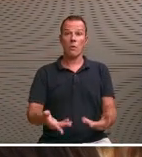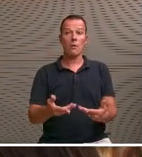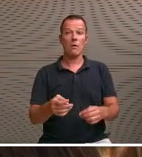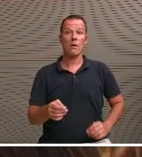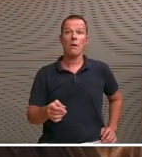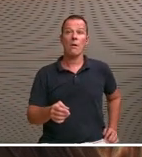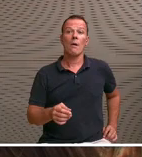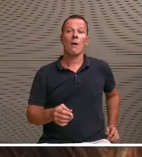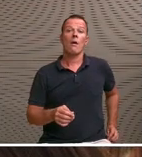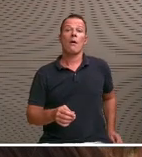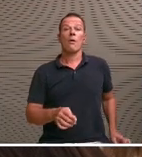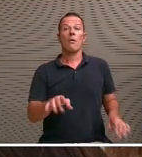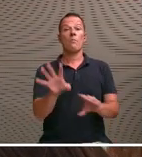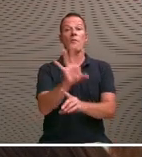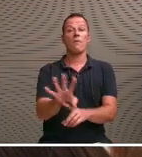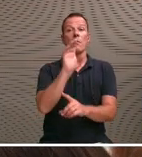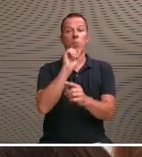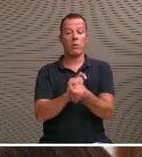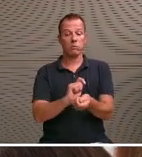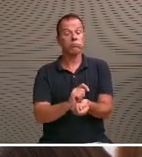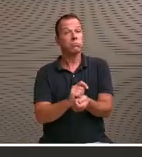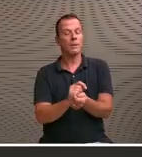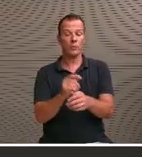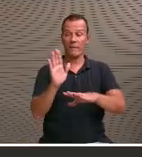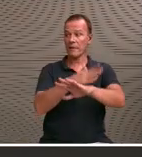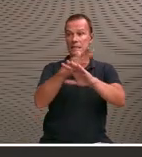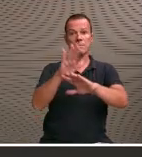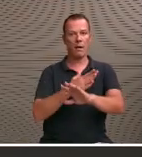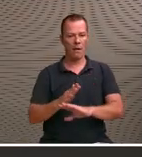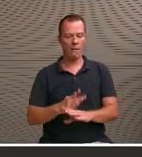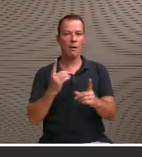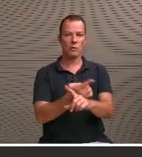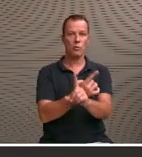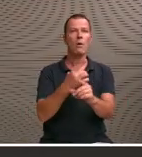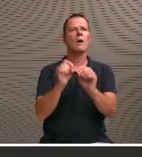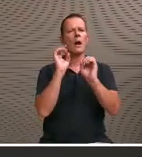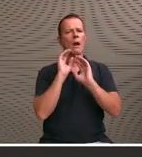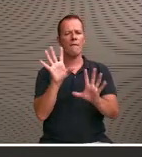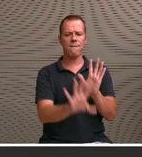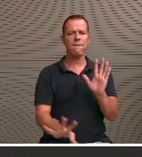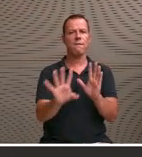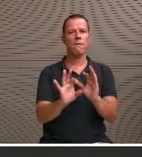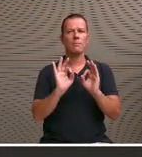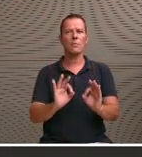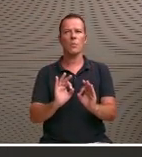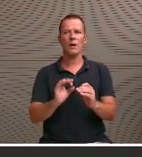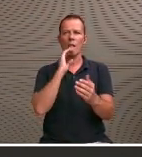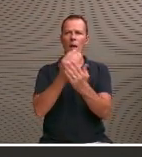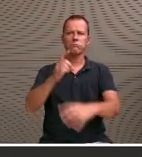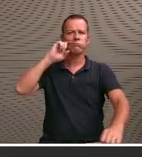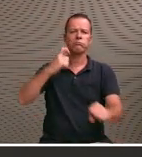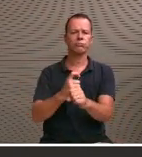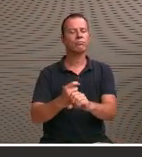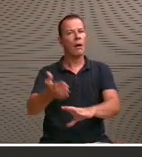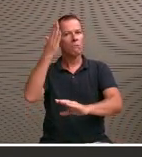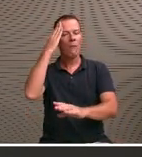race from others. However, implementing that formula is going to require a level of executional capability that